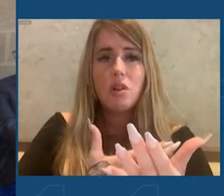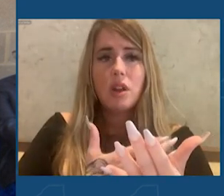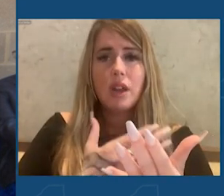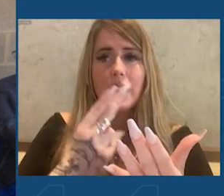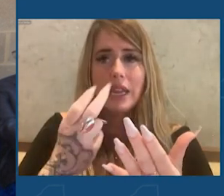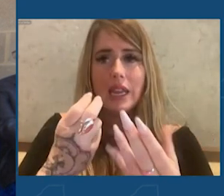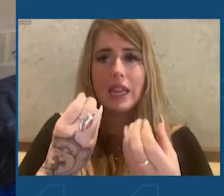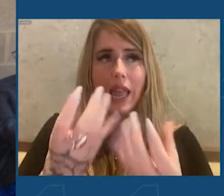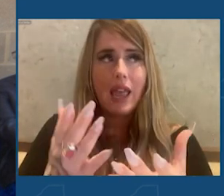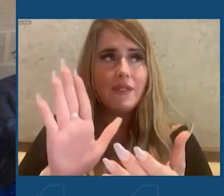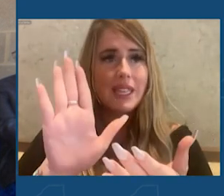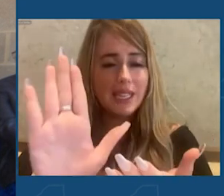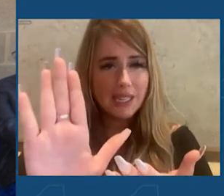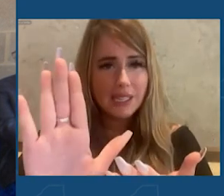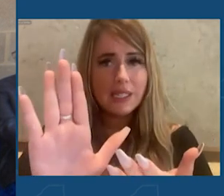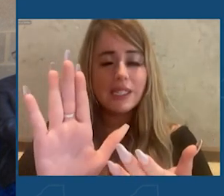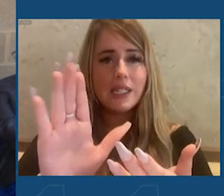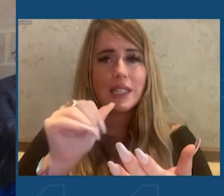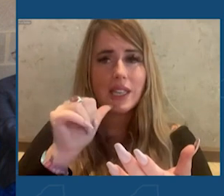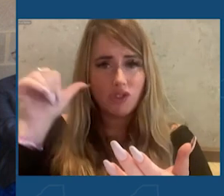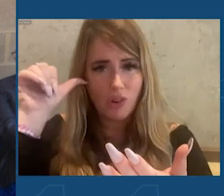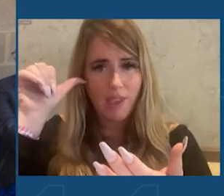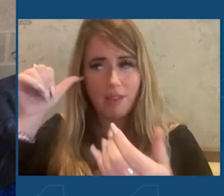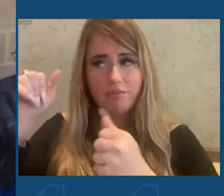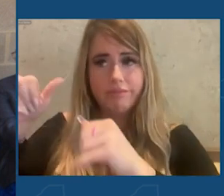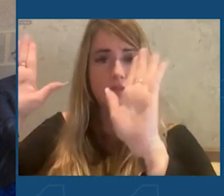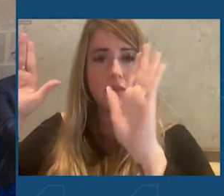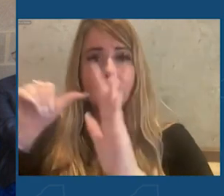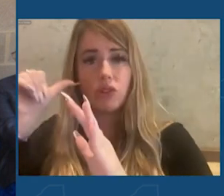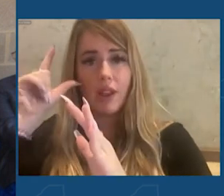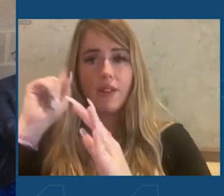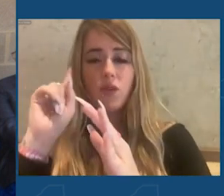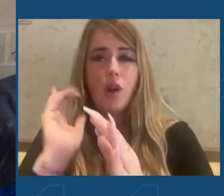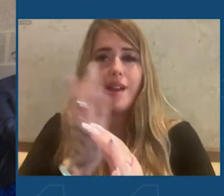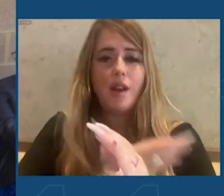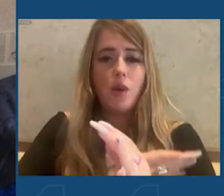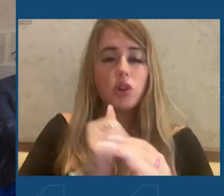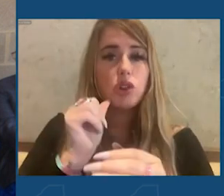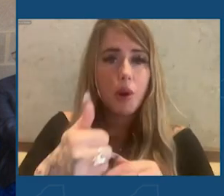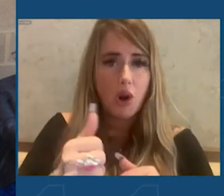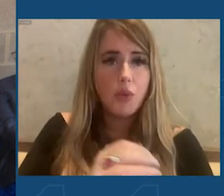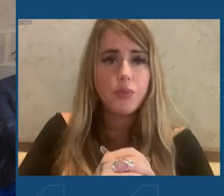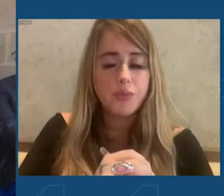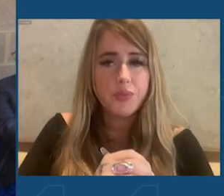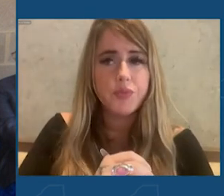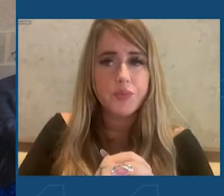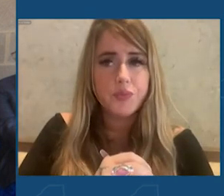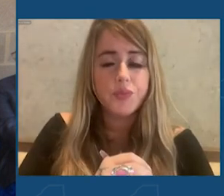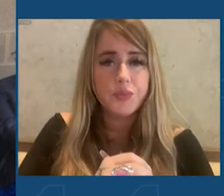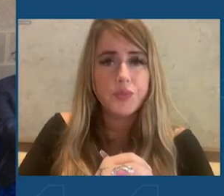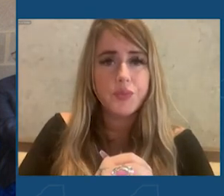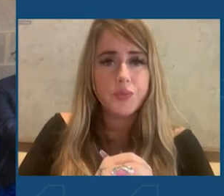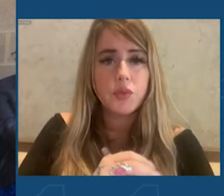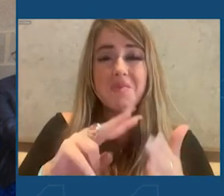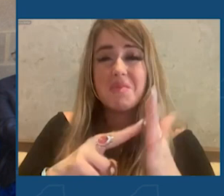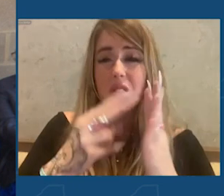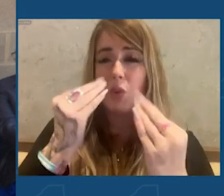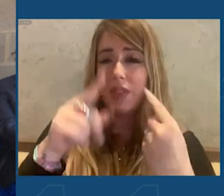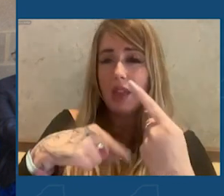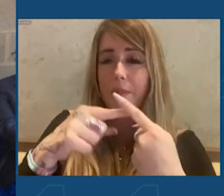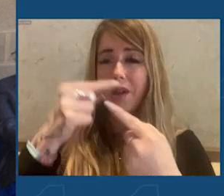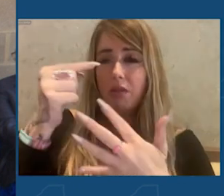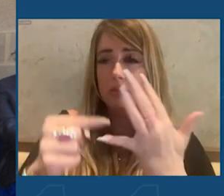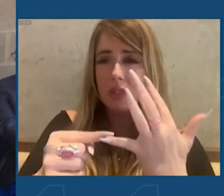his yesterday for all of our tomorrows. So to think about these men and